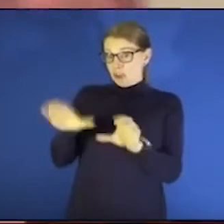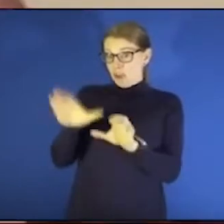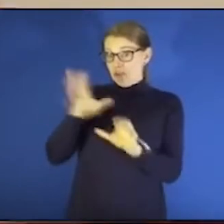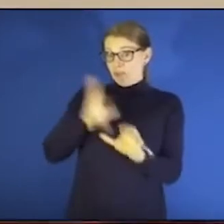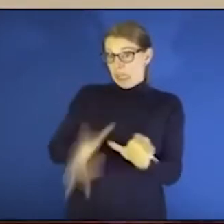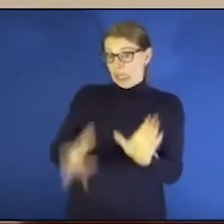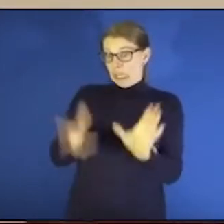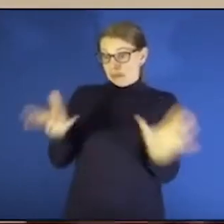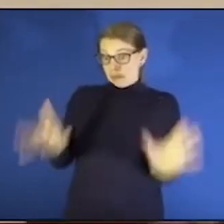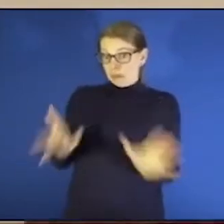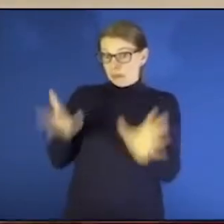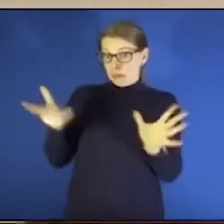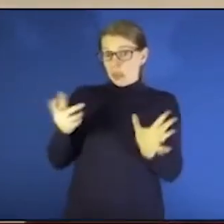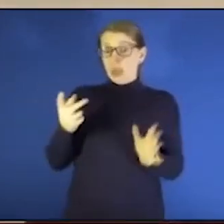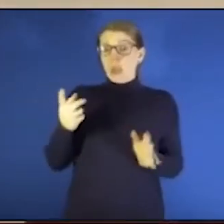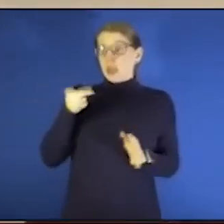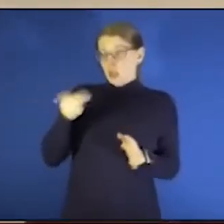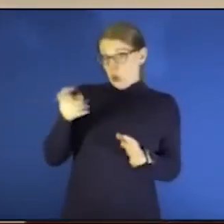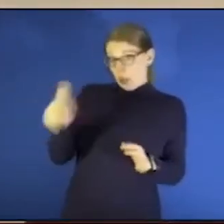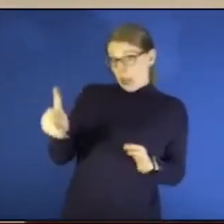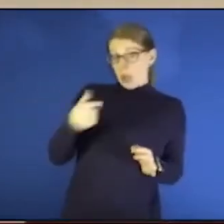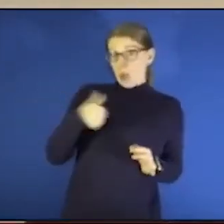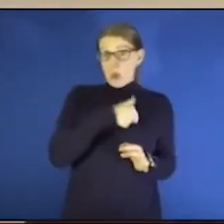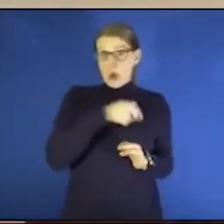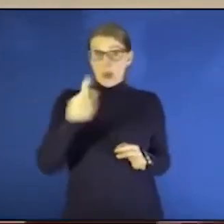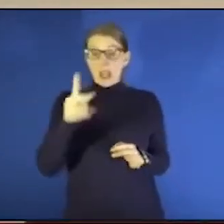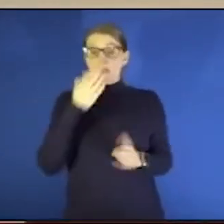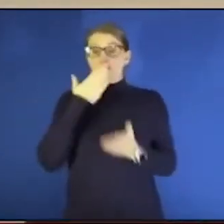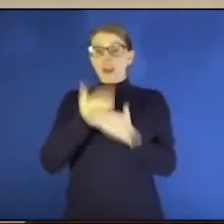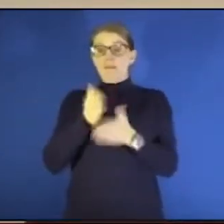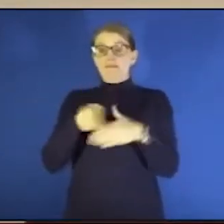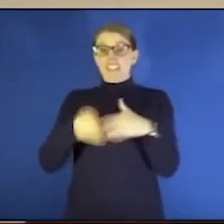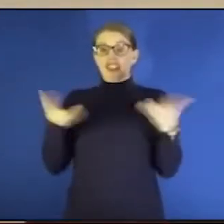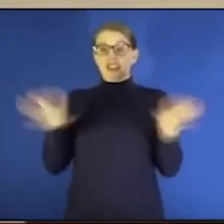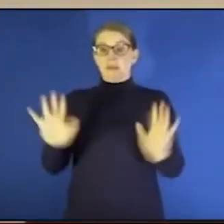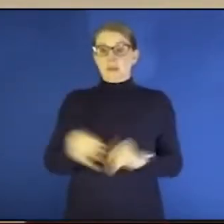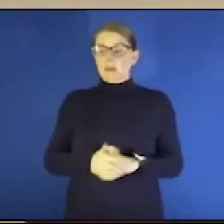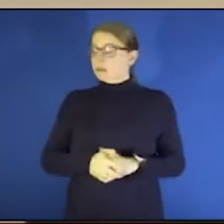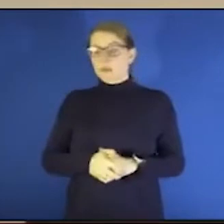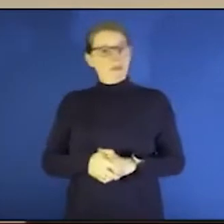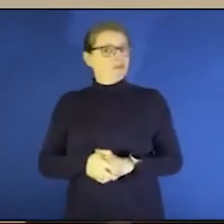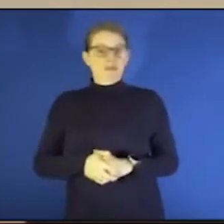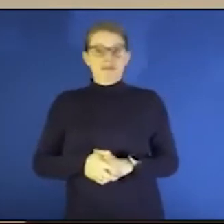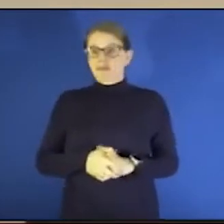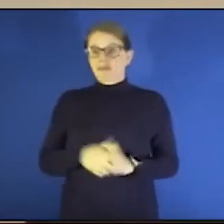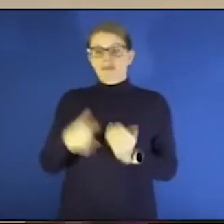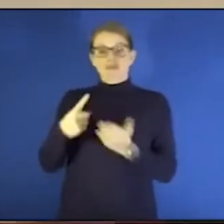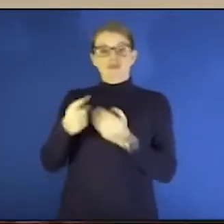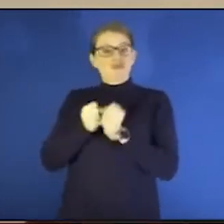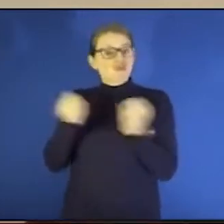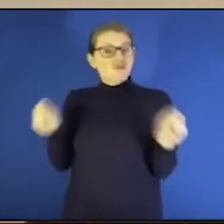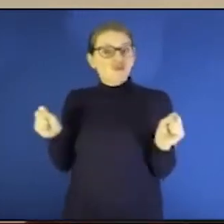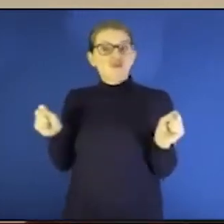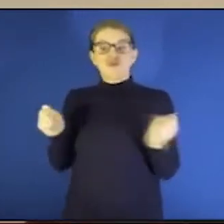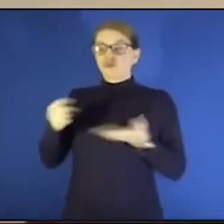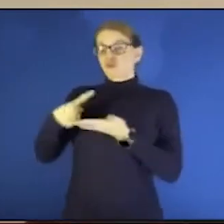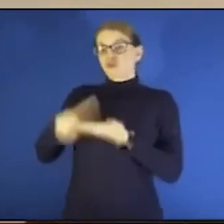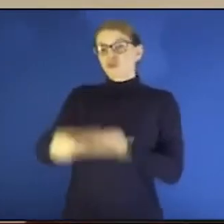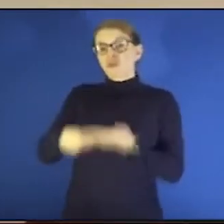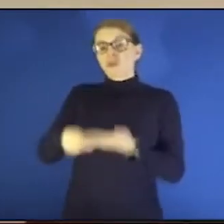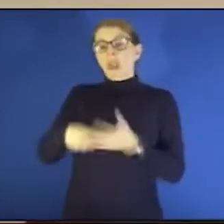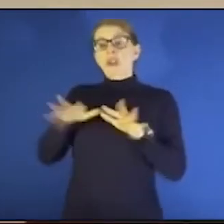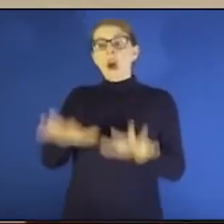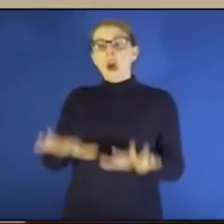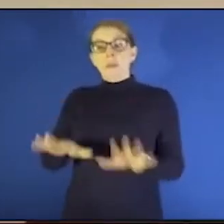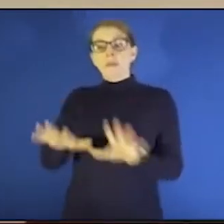okay. We're okay, right? Right. Okay, we're good. That's not the questions we need to be asking. It needs to be open, it needs to be calm, and they need to be